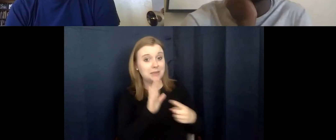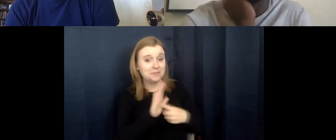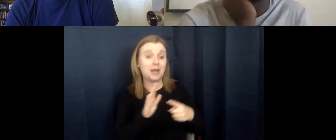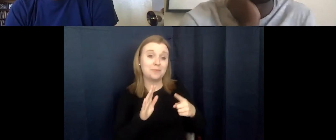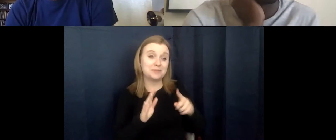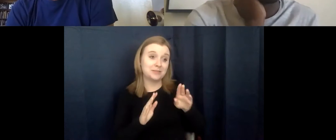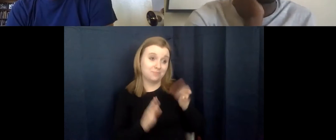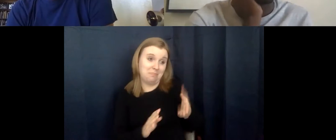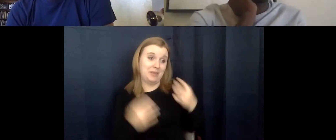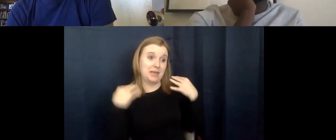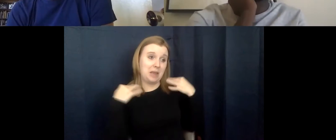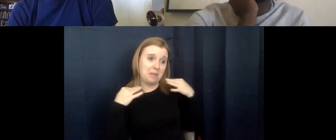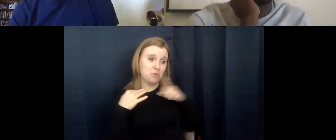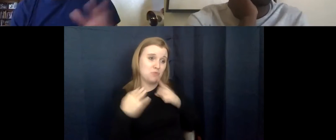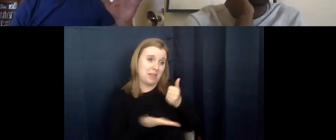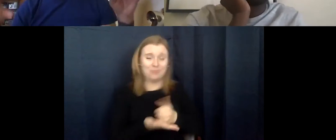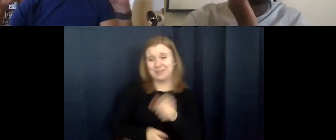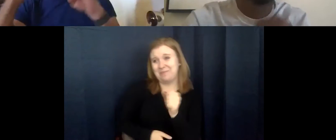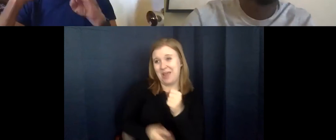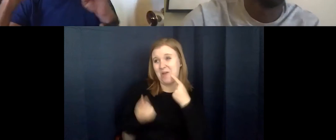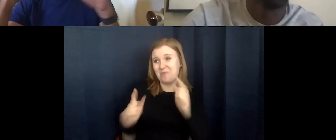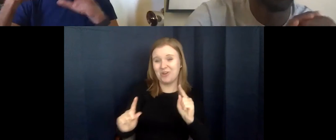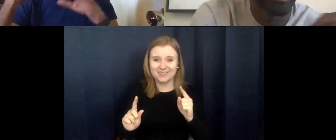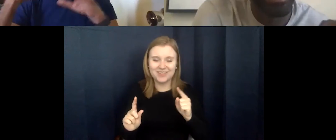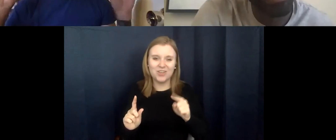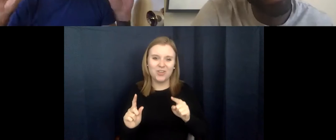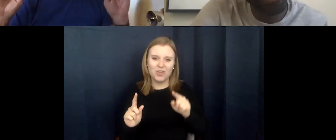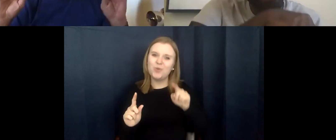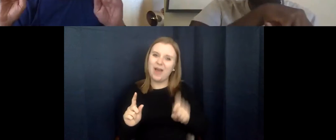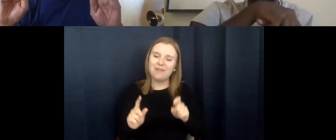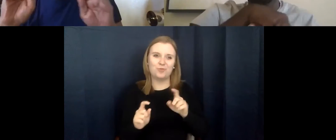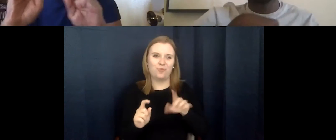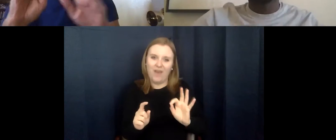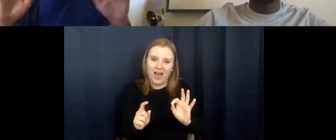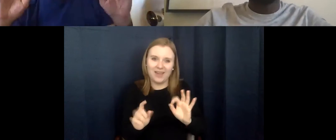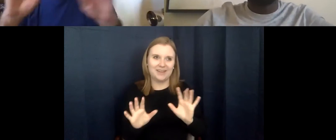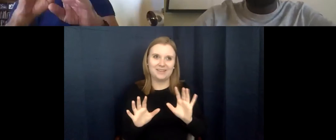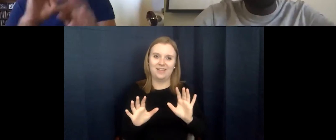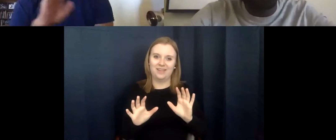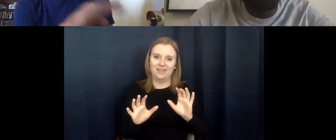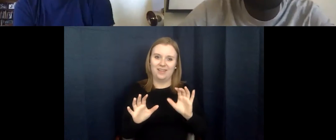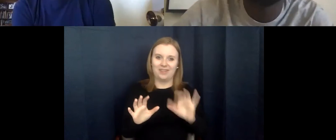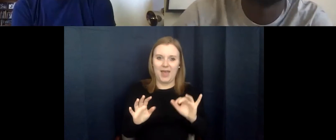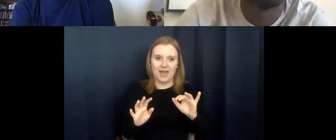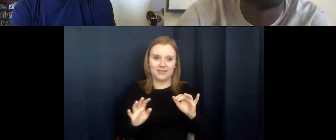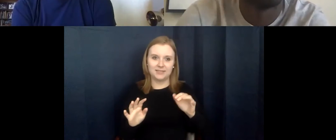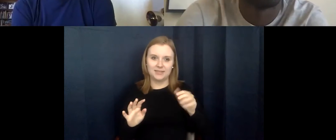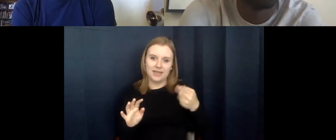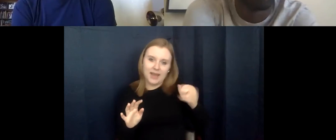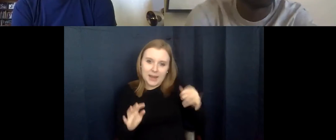helps. Yeah, I mean, it works. You have to find some rigor you have to squeeze the hipness through the